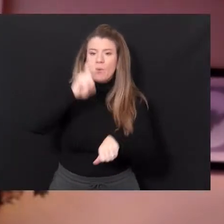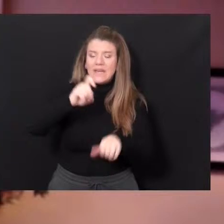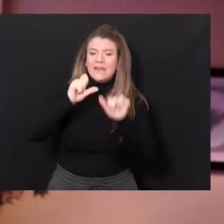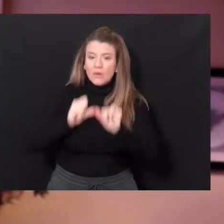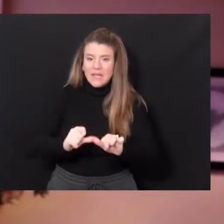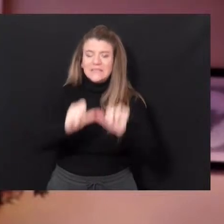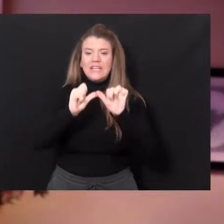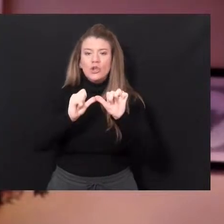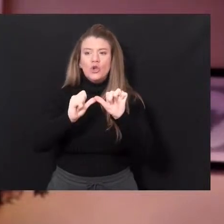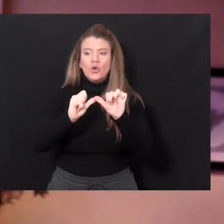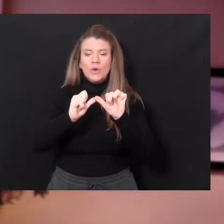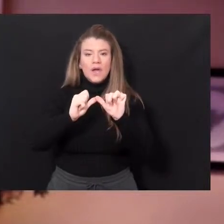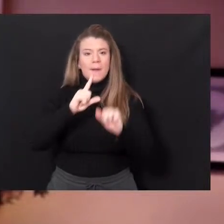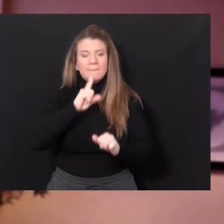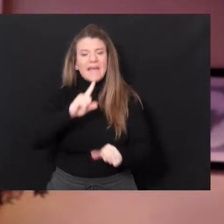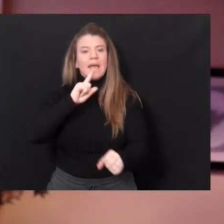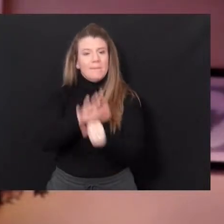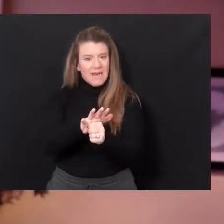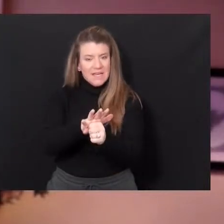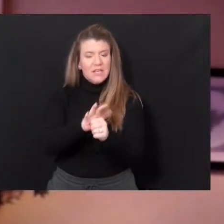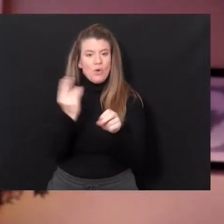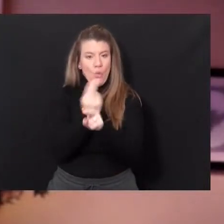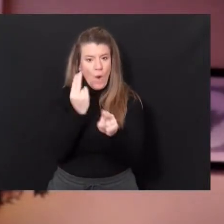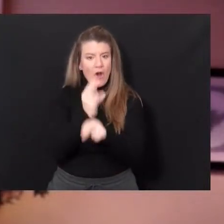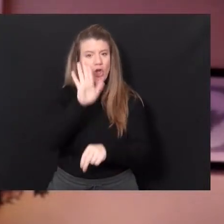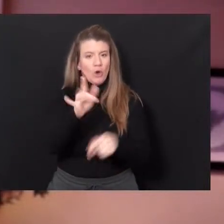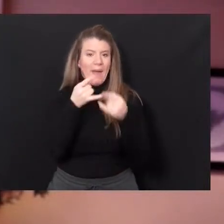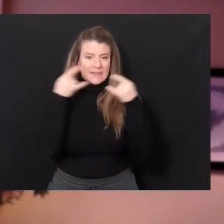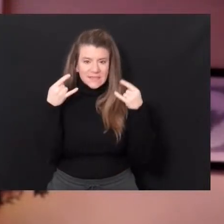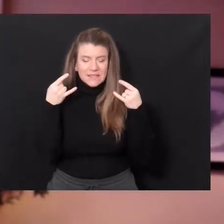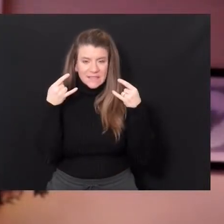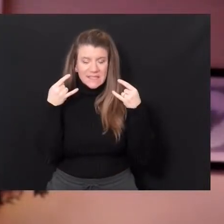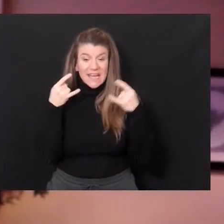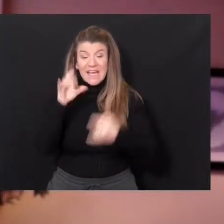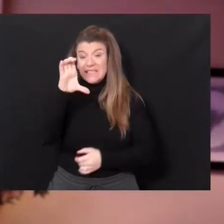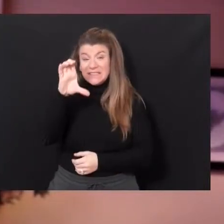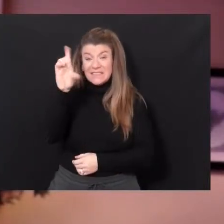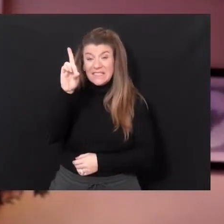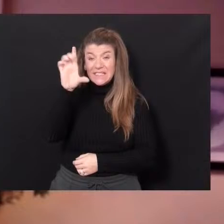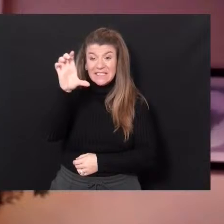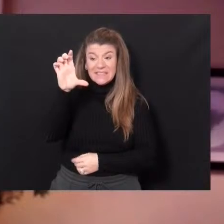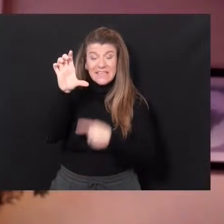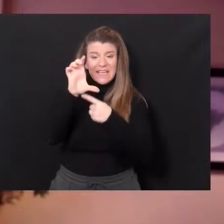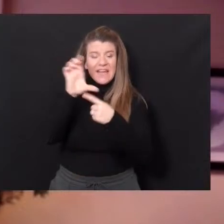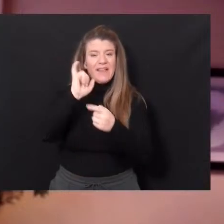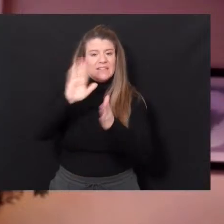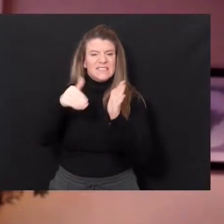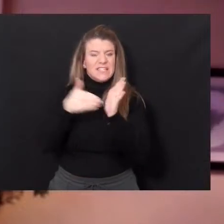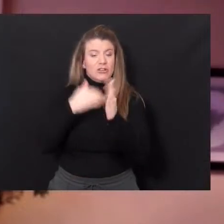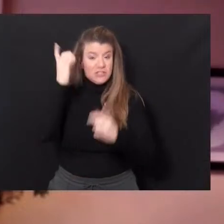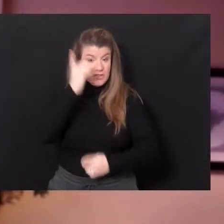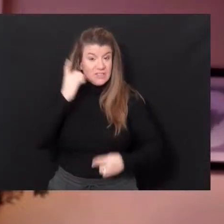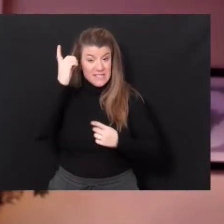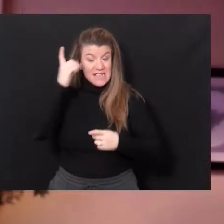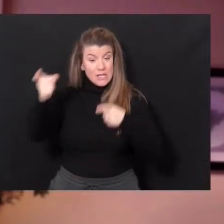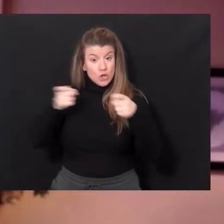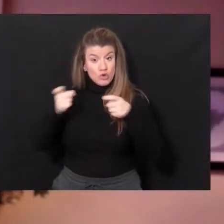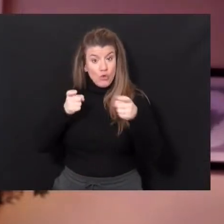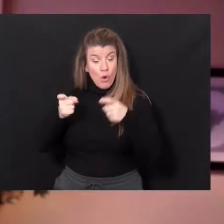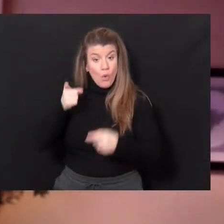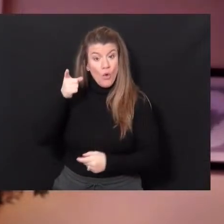be very, very committed to wearing masks. The CDC, the Centers for Disease Control,